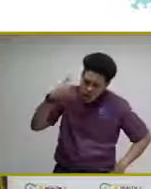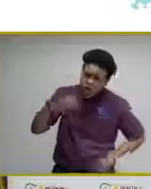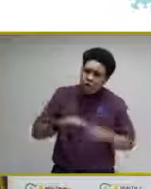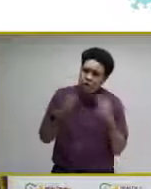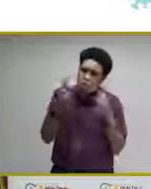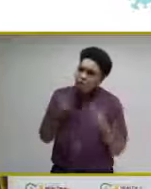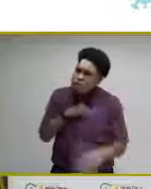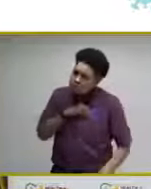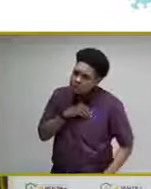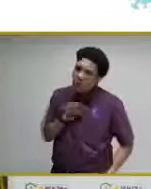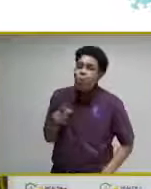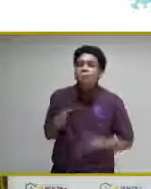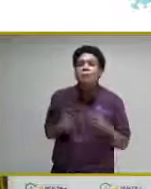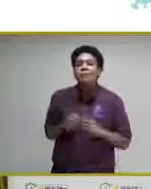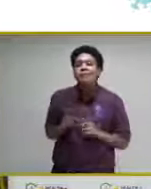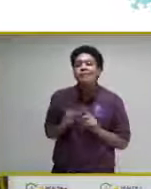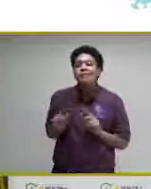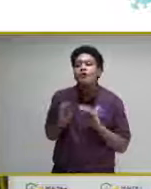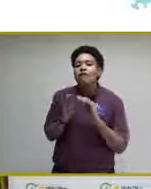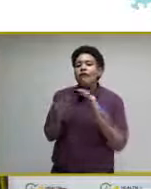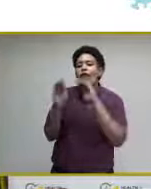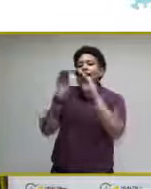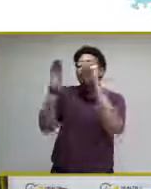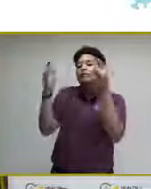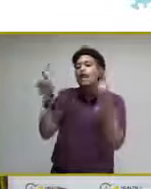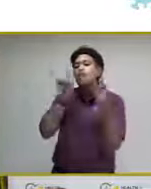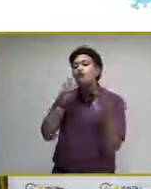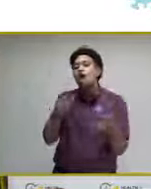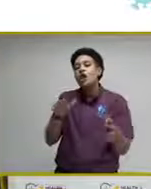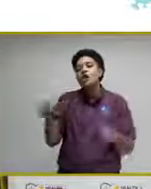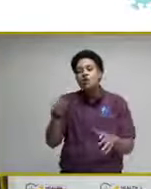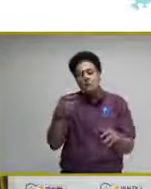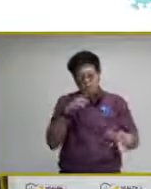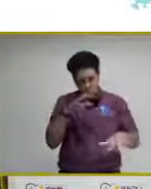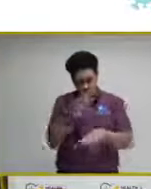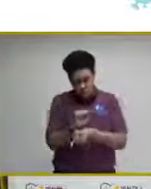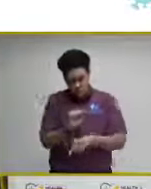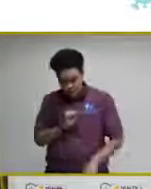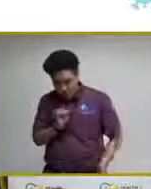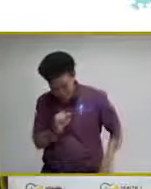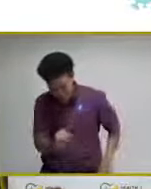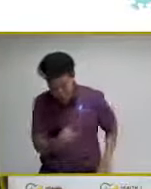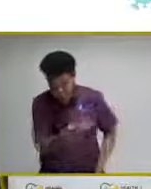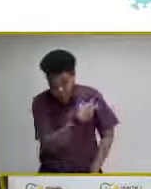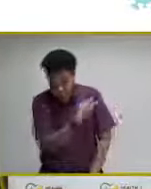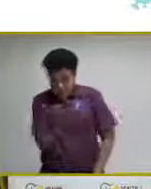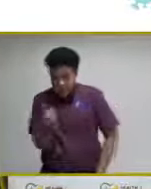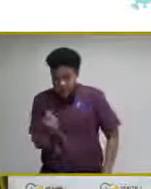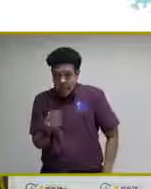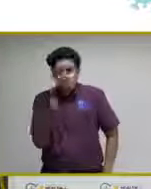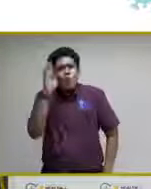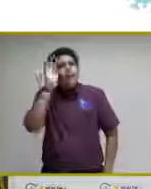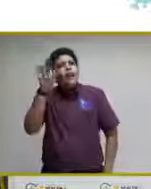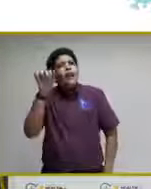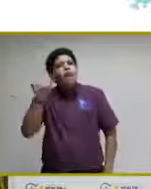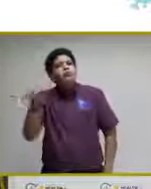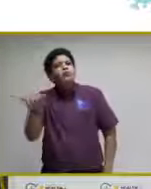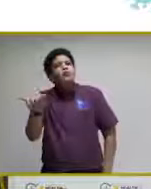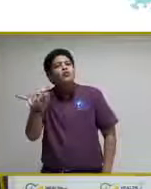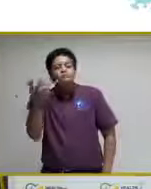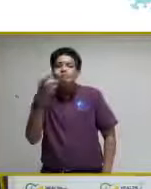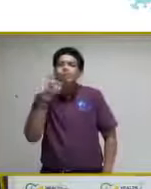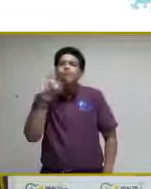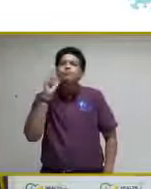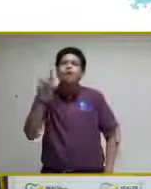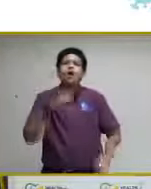the persons in the different phases and allow them to make an appointment. You will be able as well to